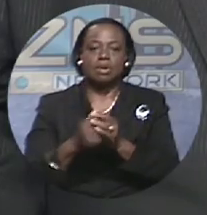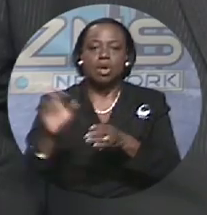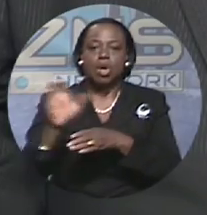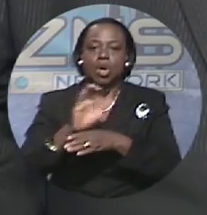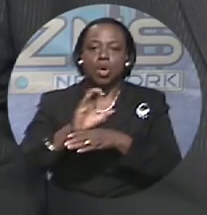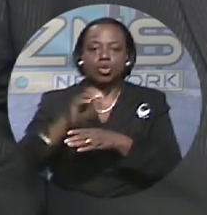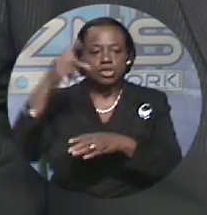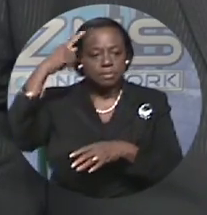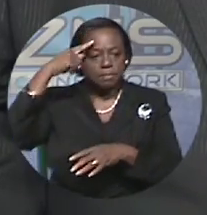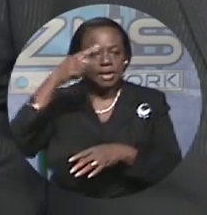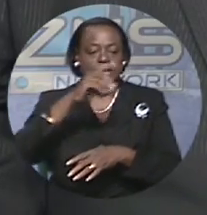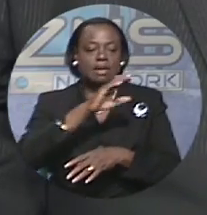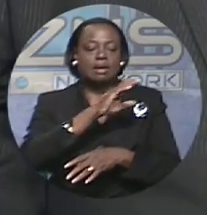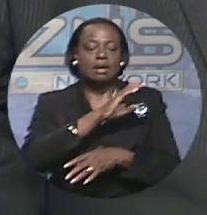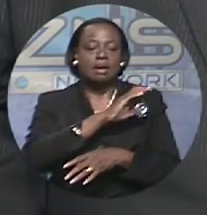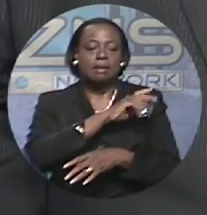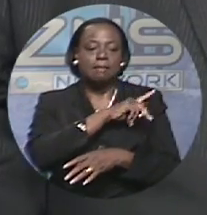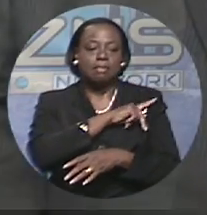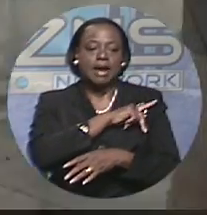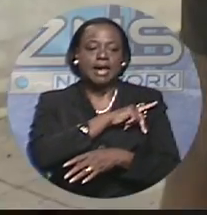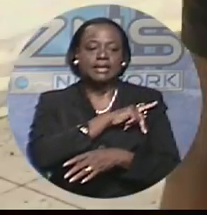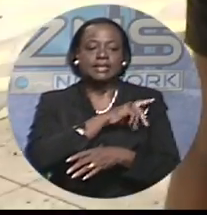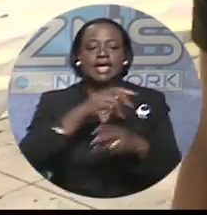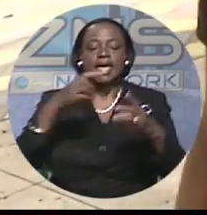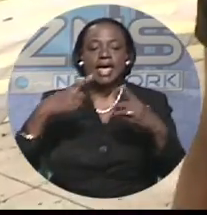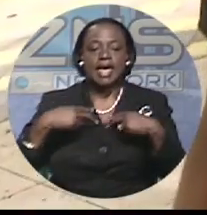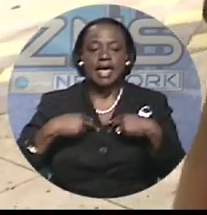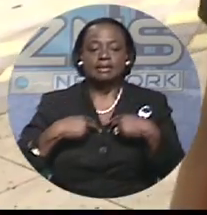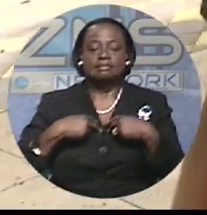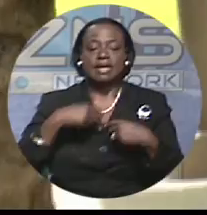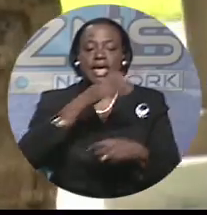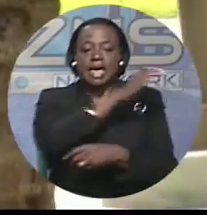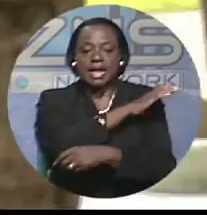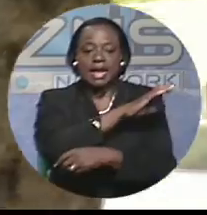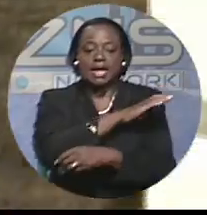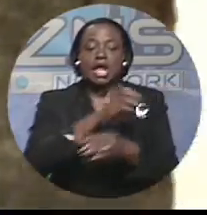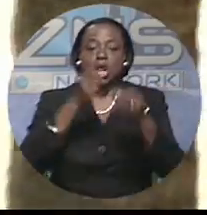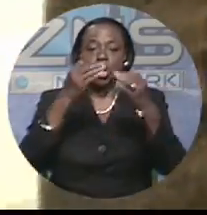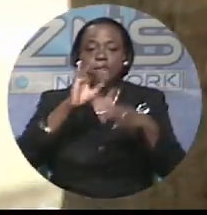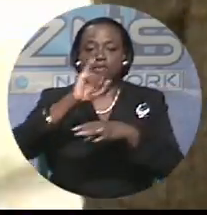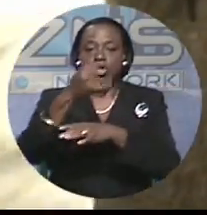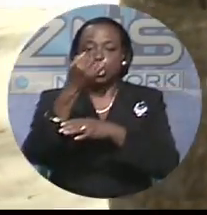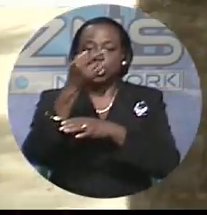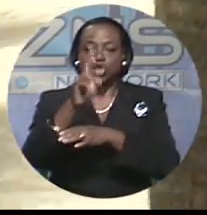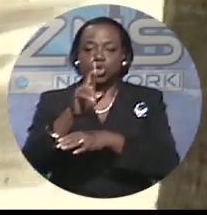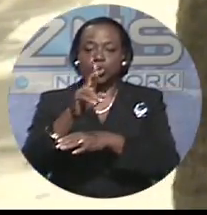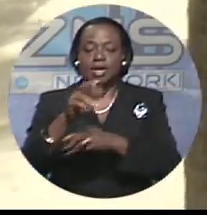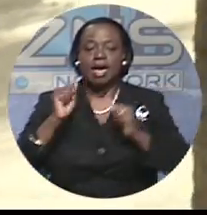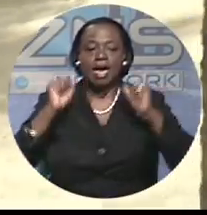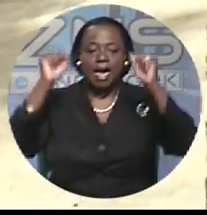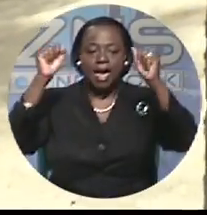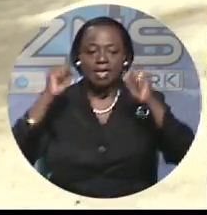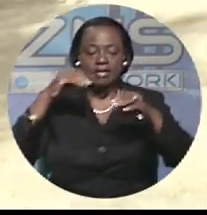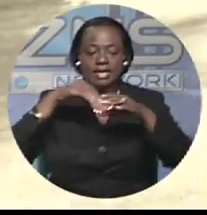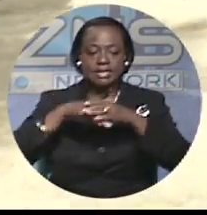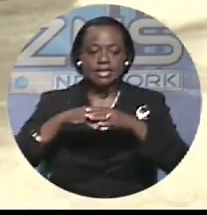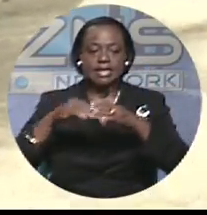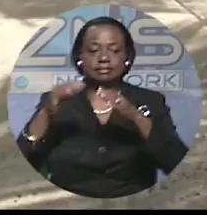a jumps clinic over the weekend at the QE Sports Center. A number of visiting junior athletes in town looking to hone their